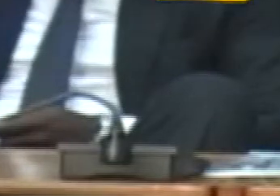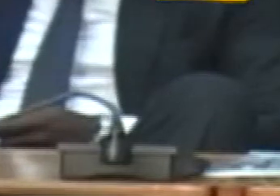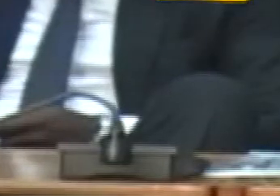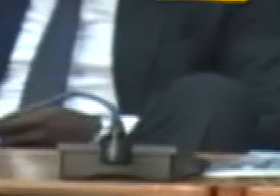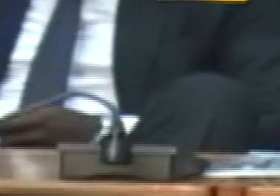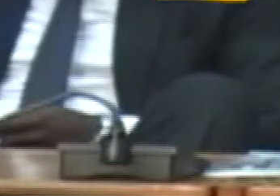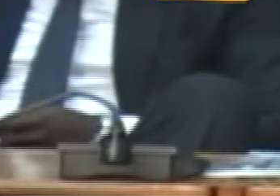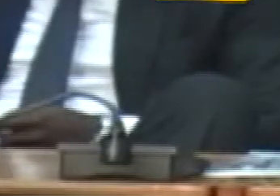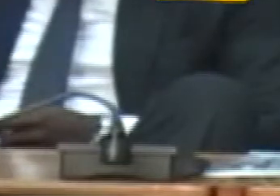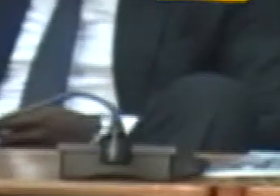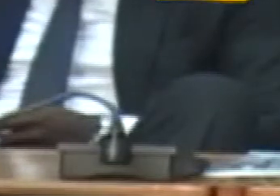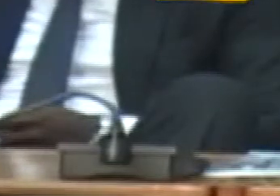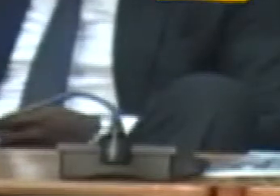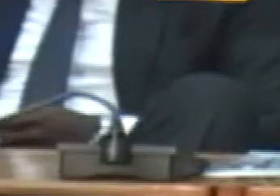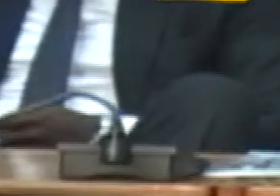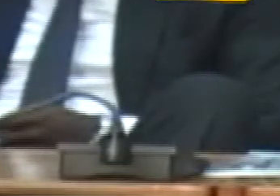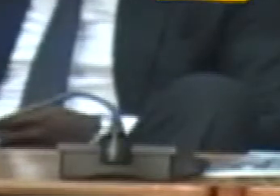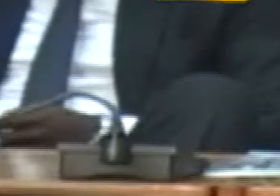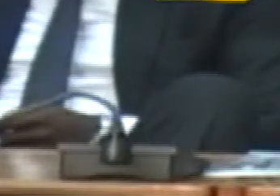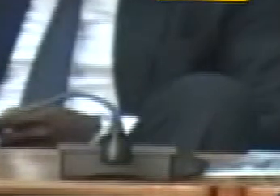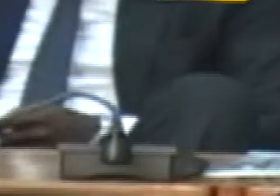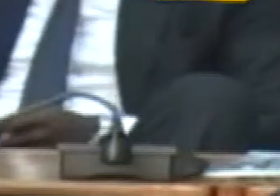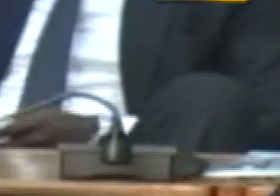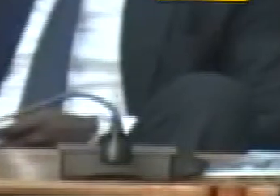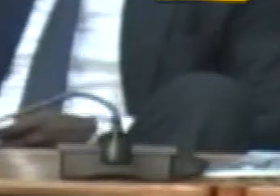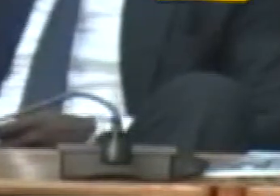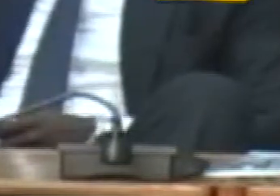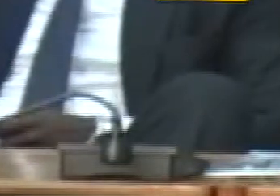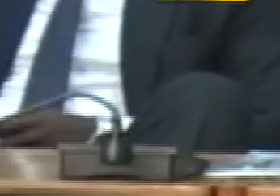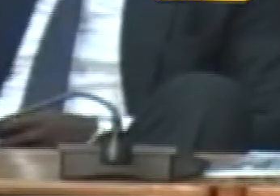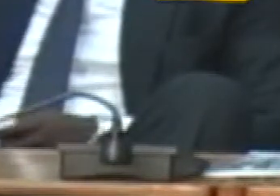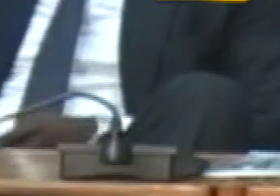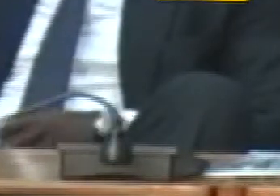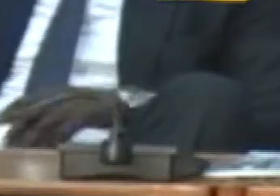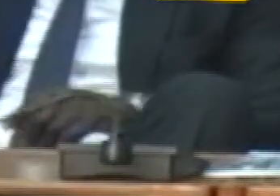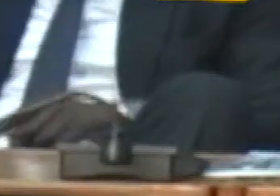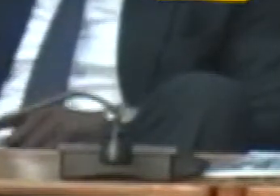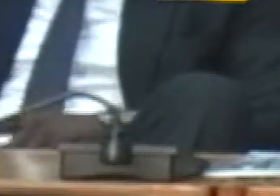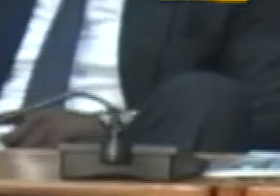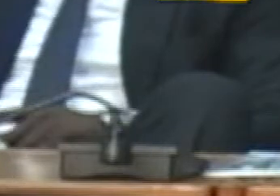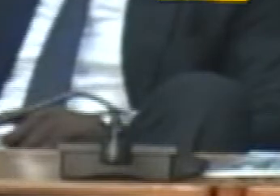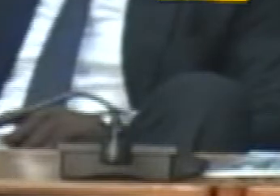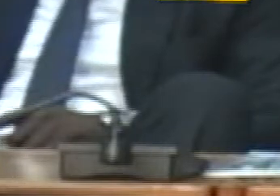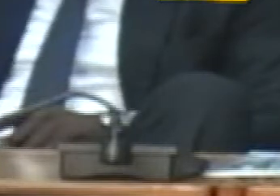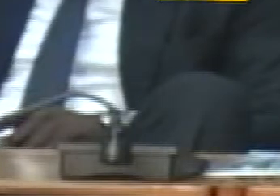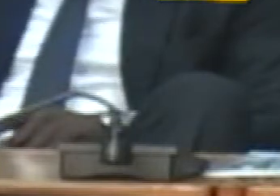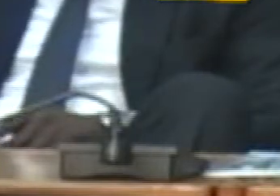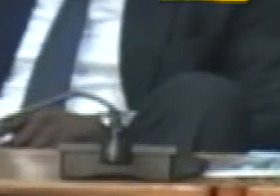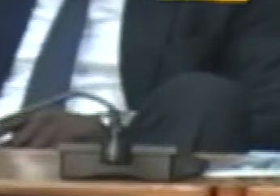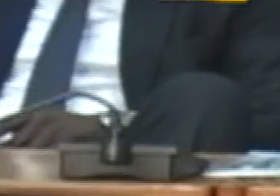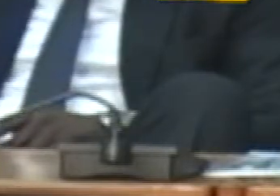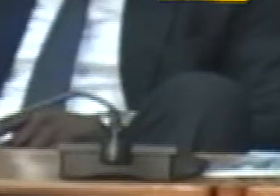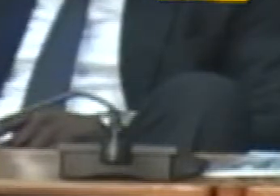presentation from the member from Northwest Manchester.